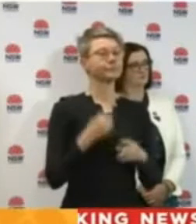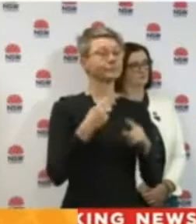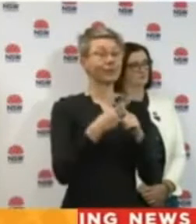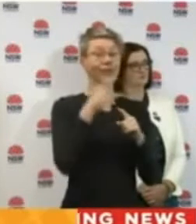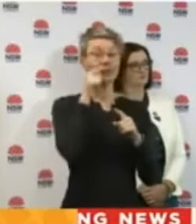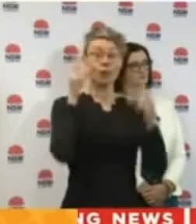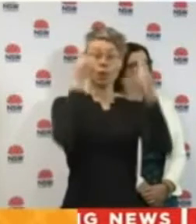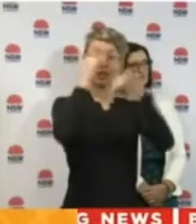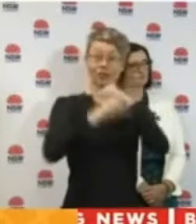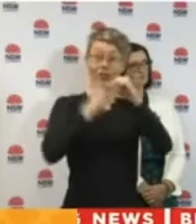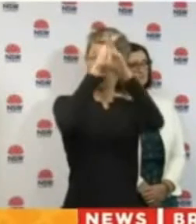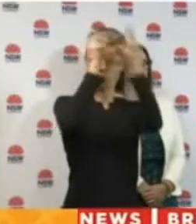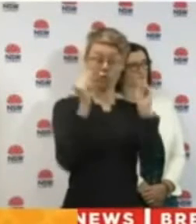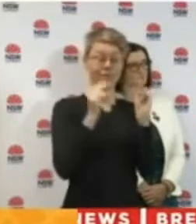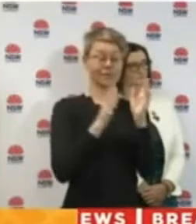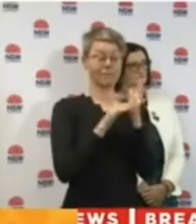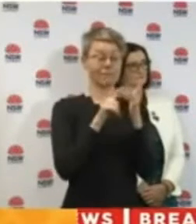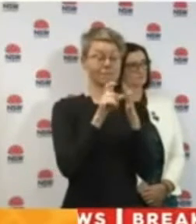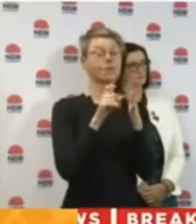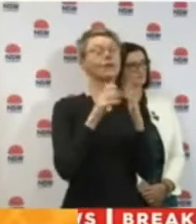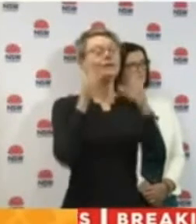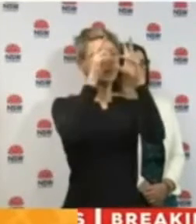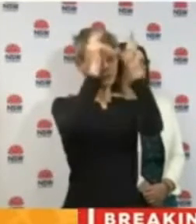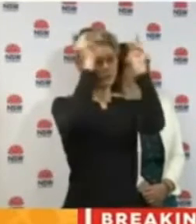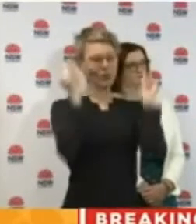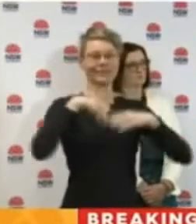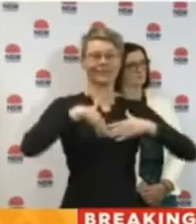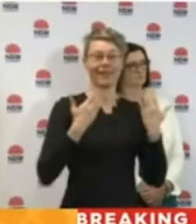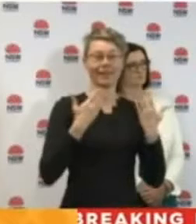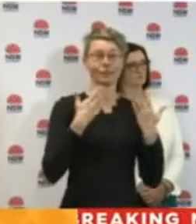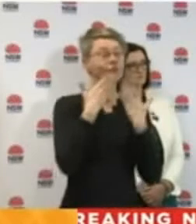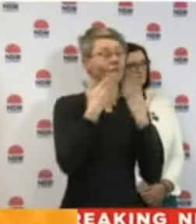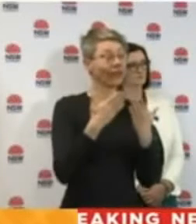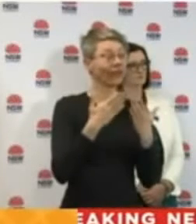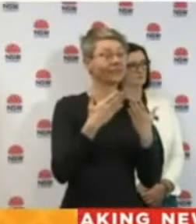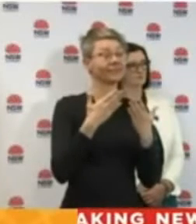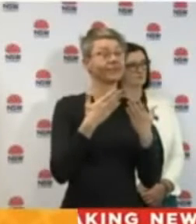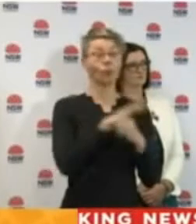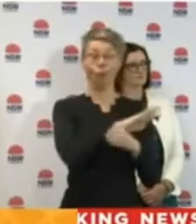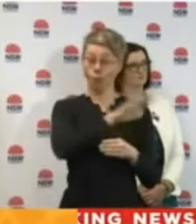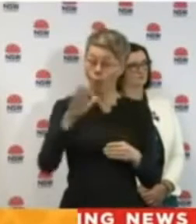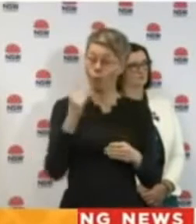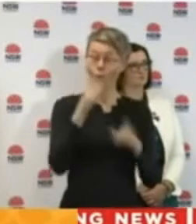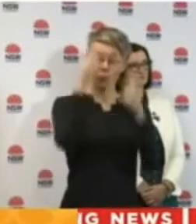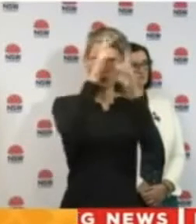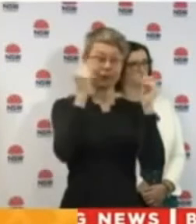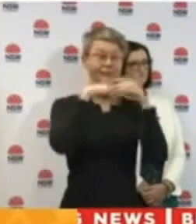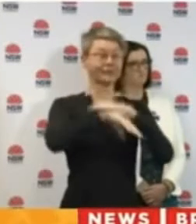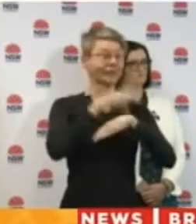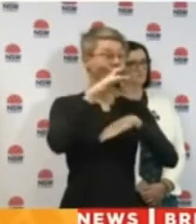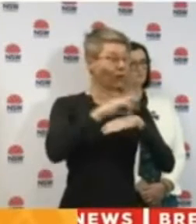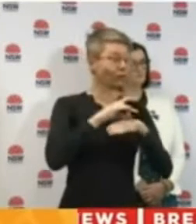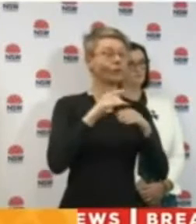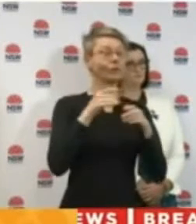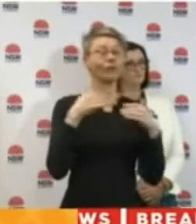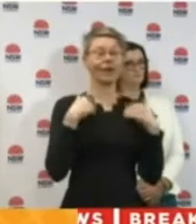thank, it's actually Nurses Day. We want to thank International Nurses Day. We want to thank all of our nurses in our healthcare system, especially during this time,